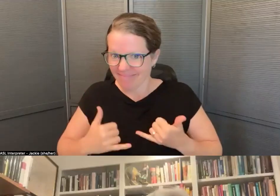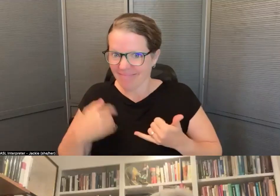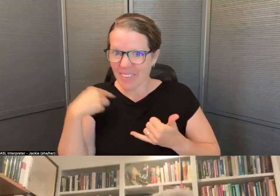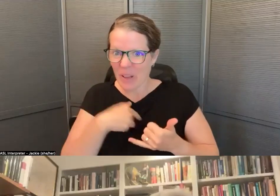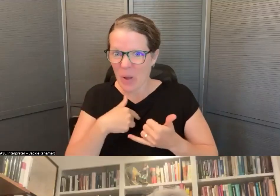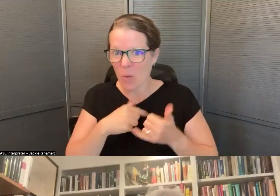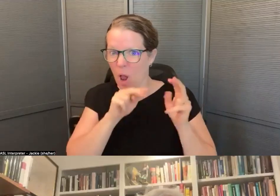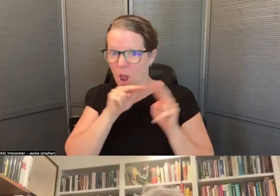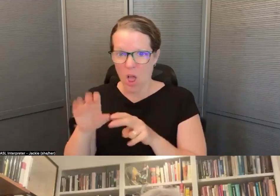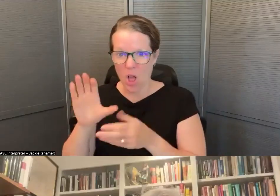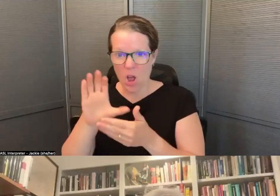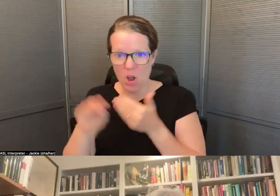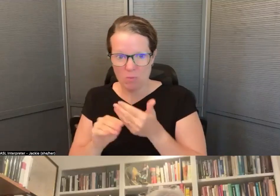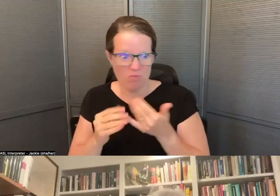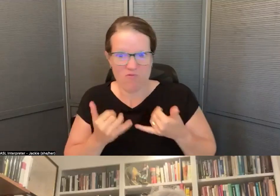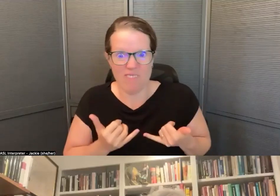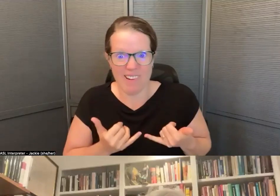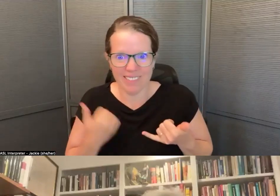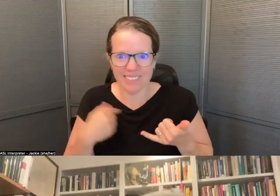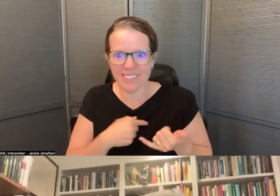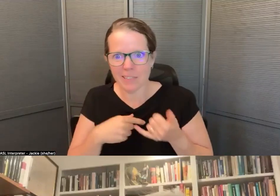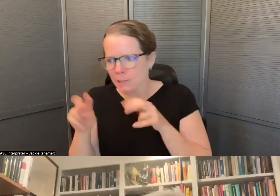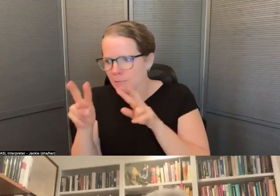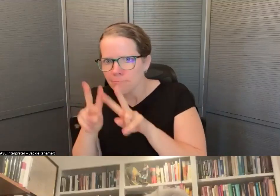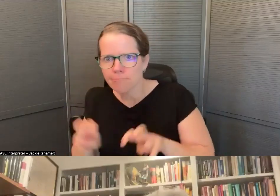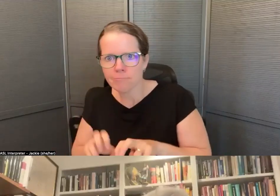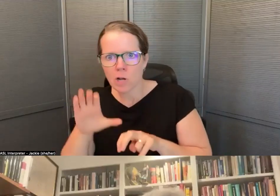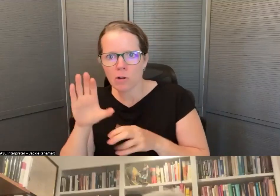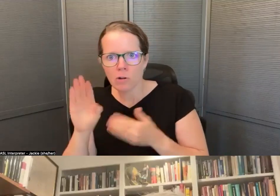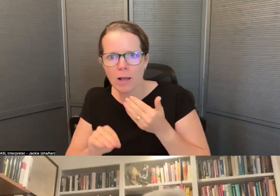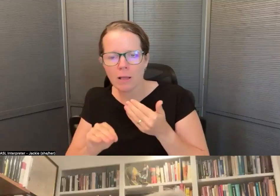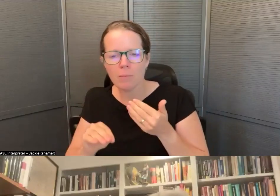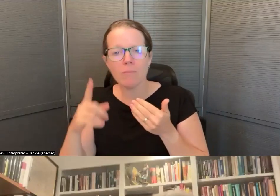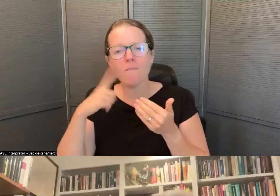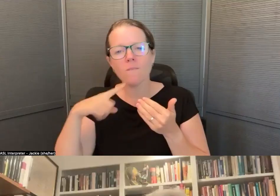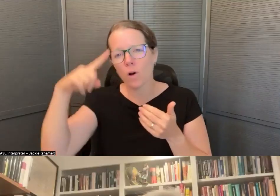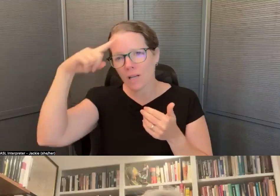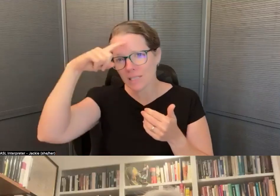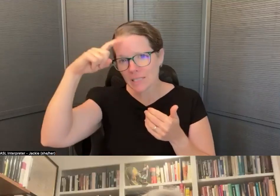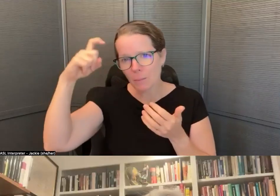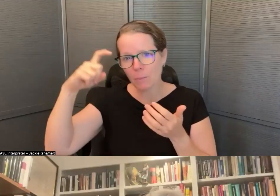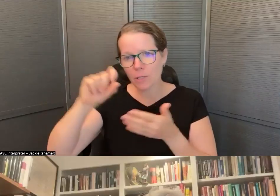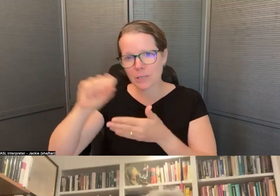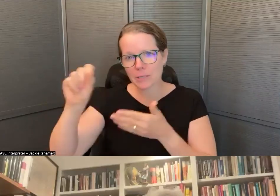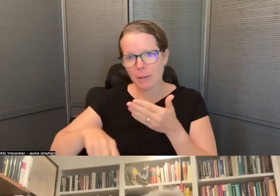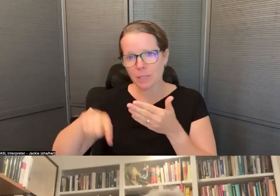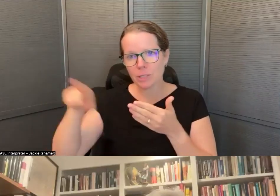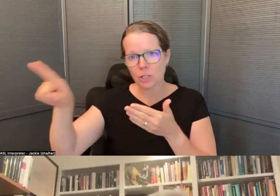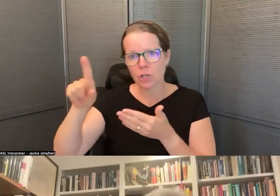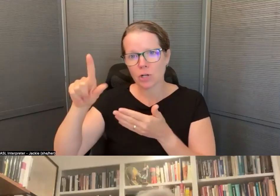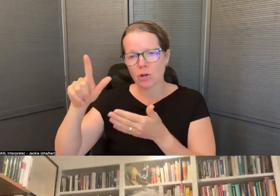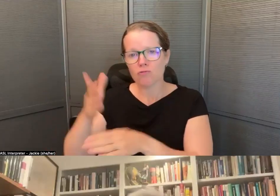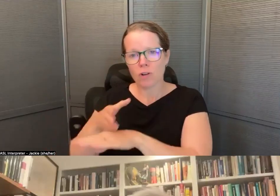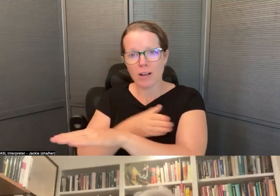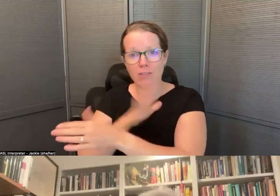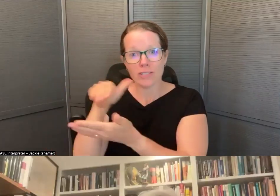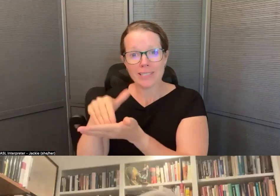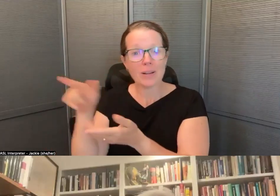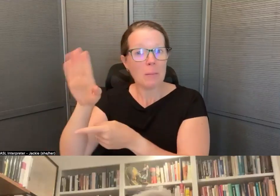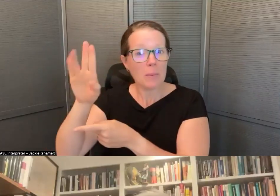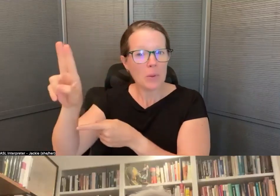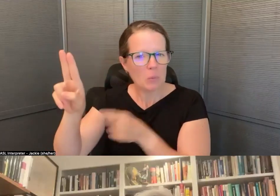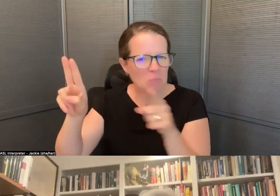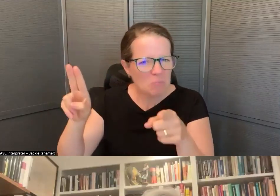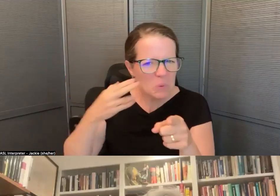the curriculum for the summer semester of the Recovery Center at the BU Center. For people who don't